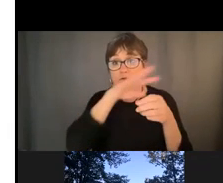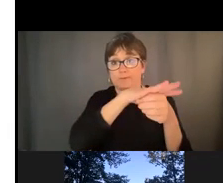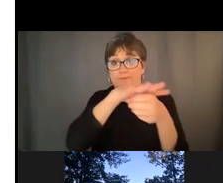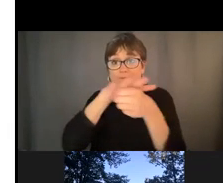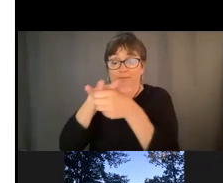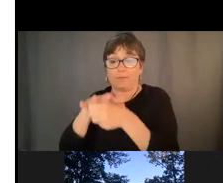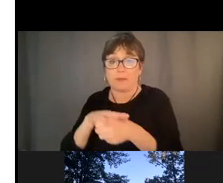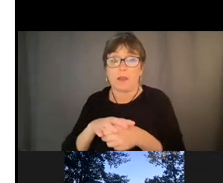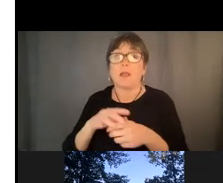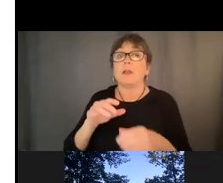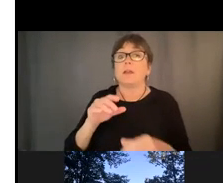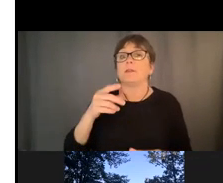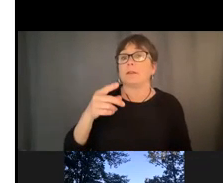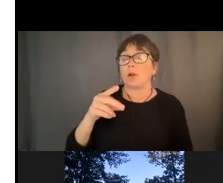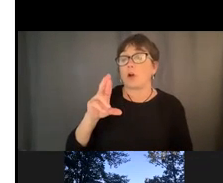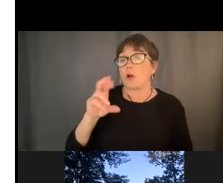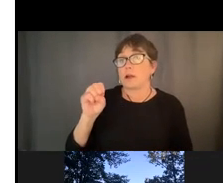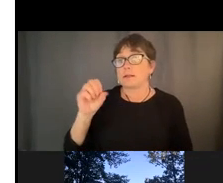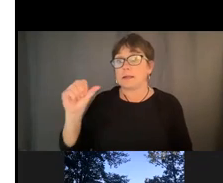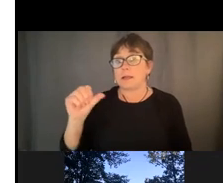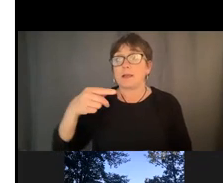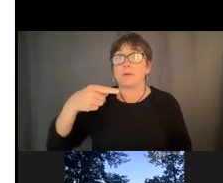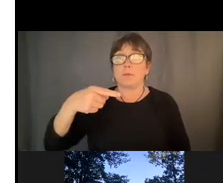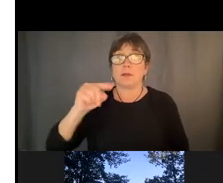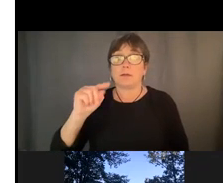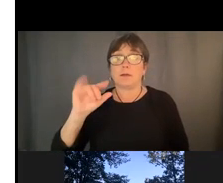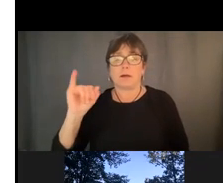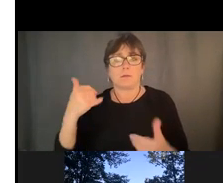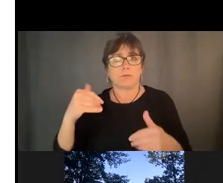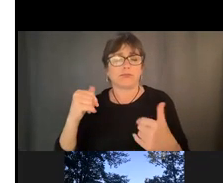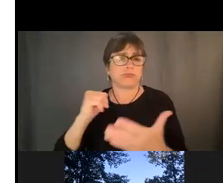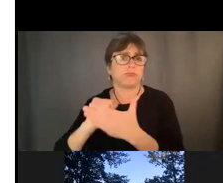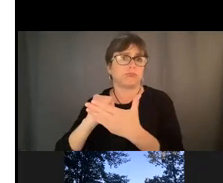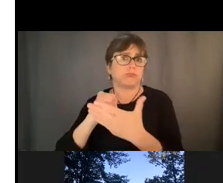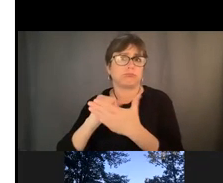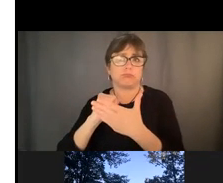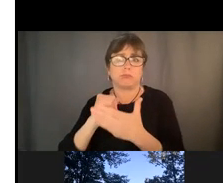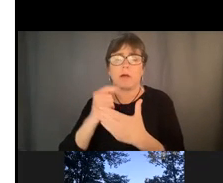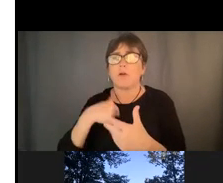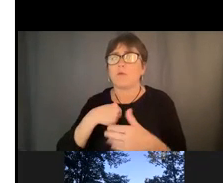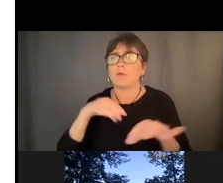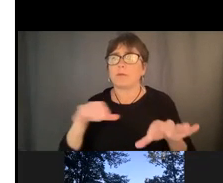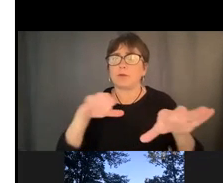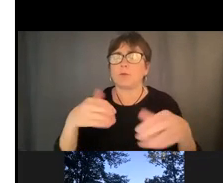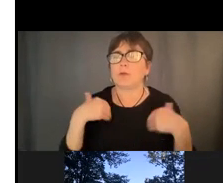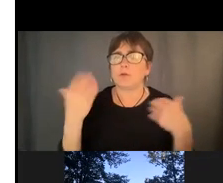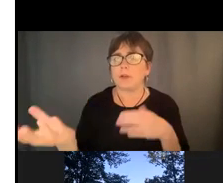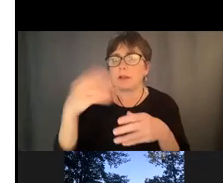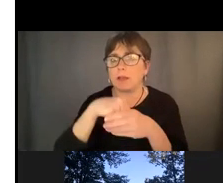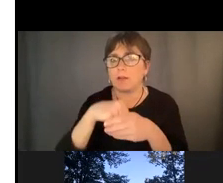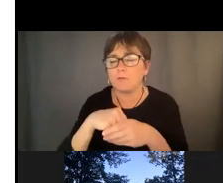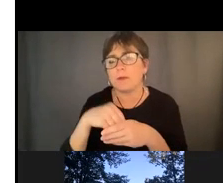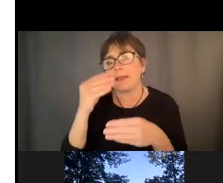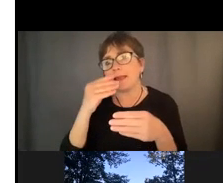helpful to me. We've been doing youth engagement snack and chat meetings where we're looking at the toolkits and kind of what else could